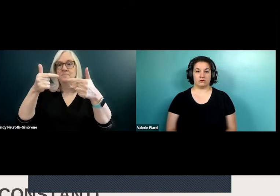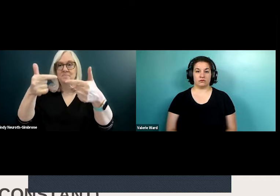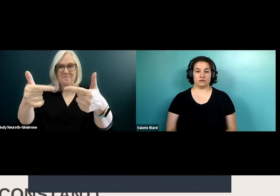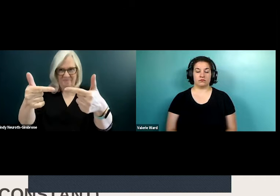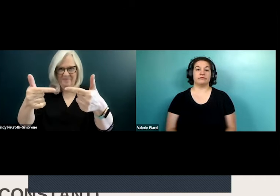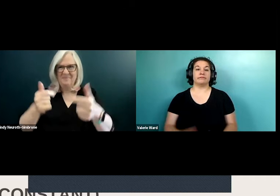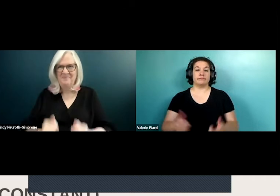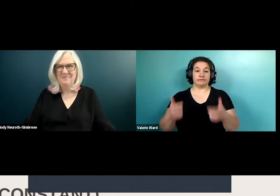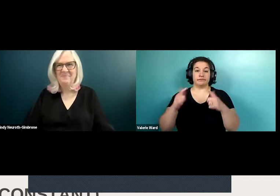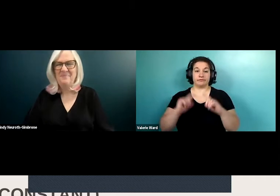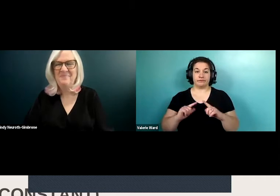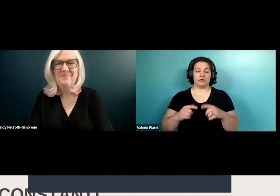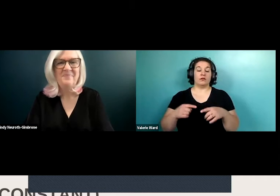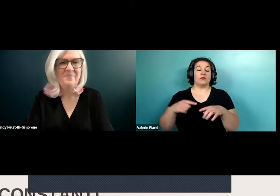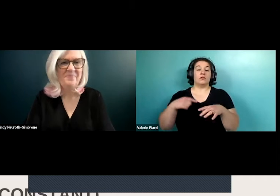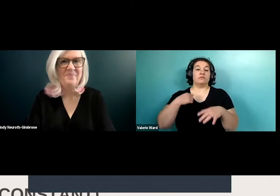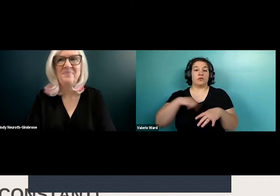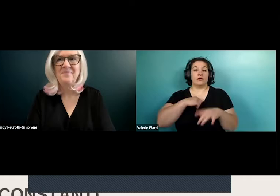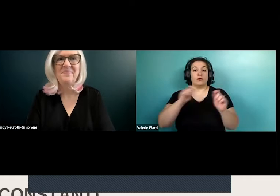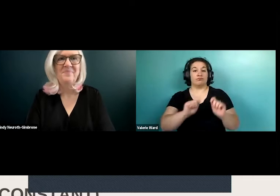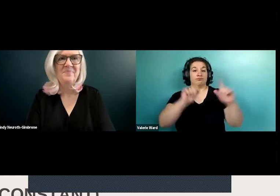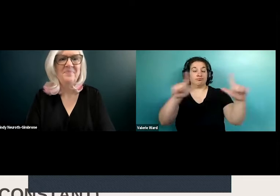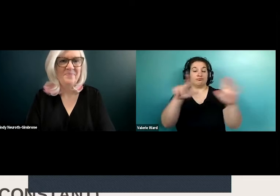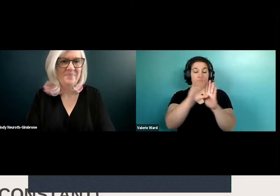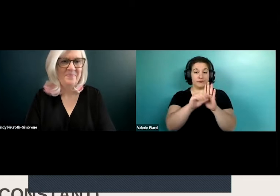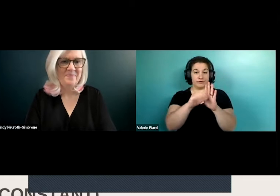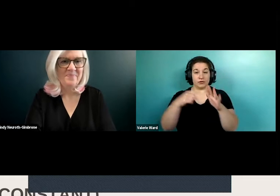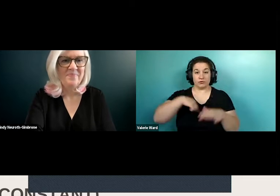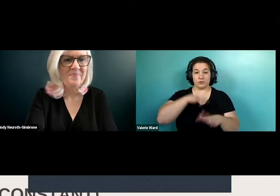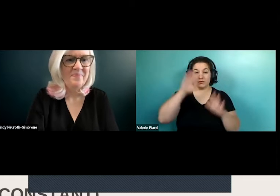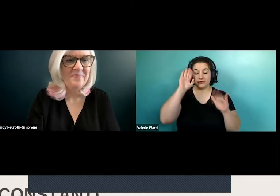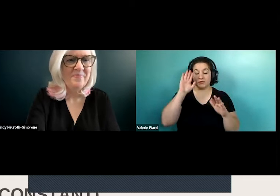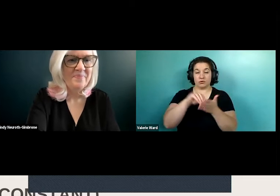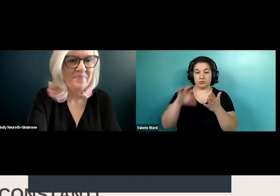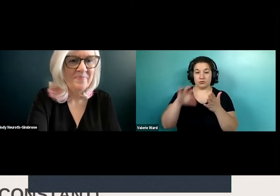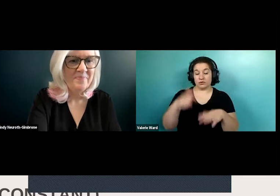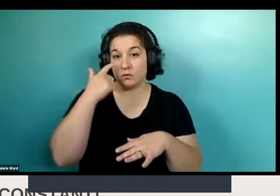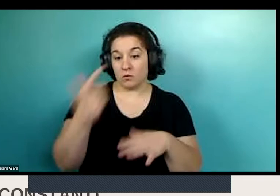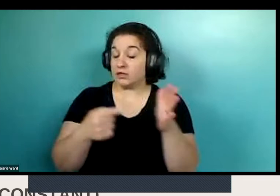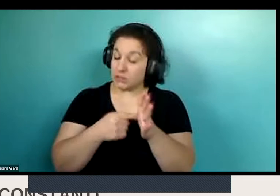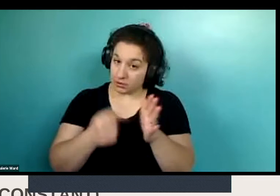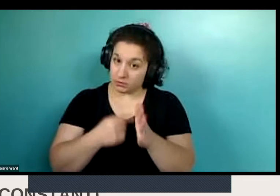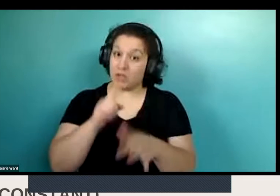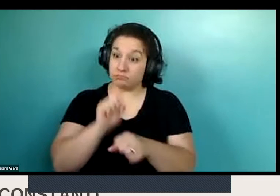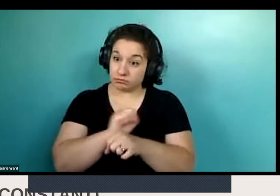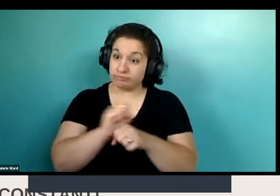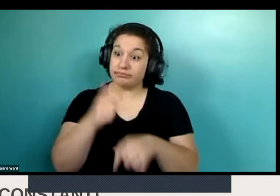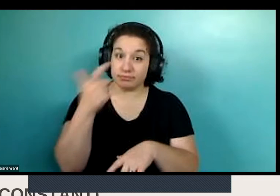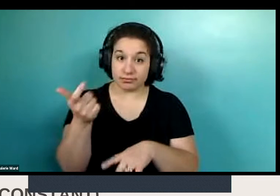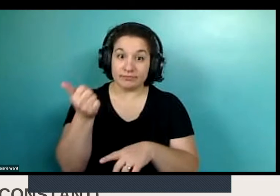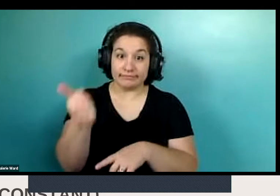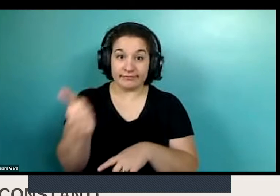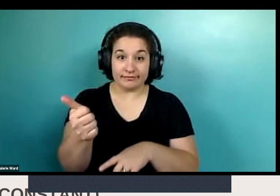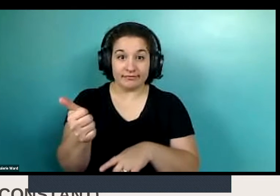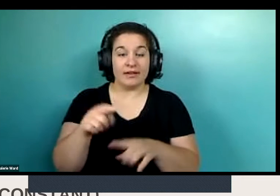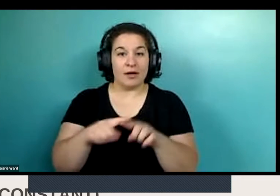upload videos that we expect our students to watch. Sometimes they actually manage to watch it on their own. But we have to make sure that